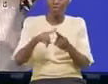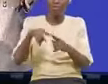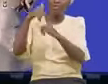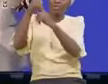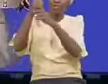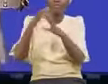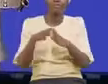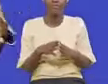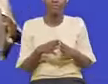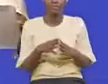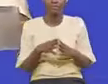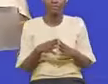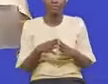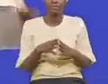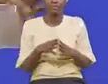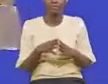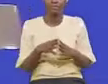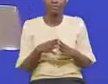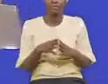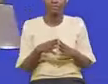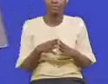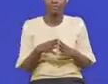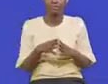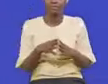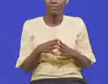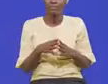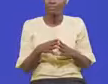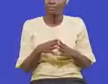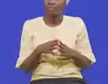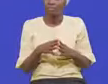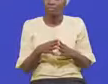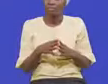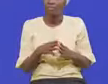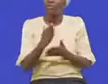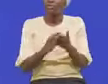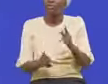Yenye bena ɖe la he amewo katã va ye ŋutɔ ɖokui gbɔ.